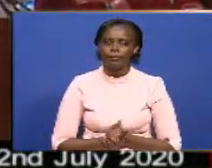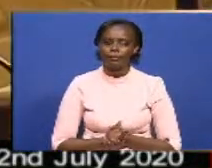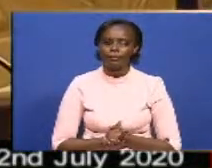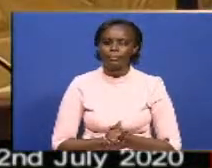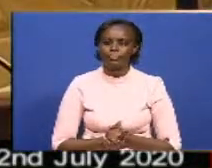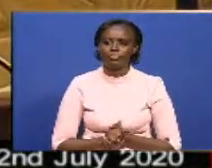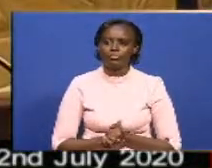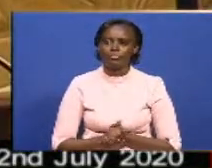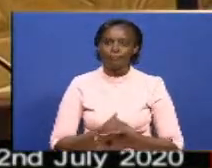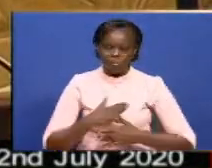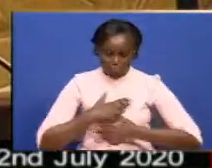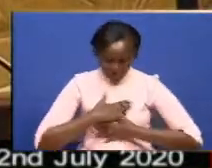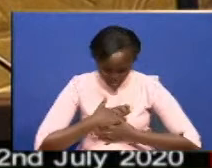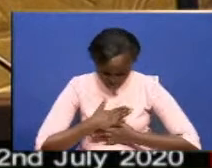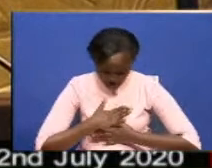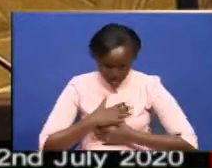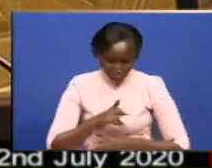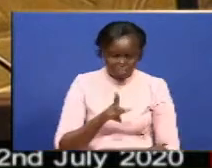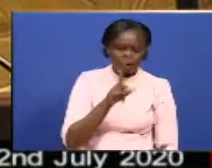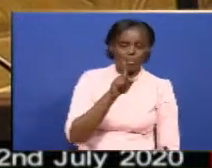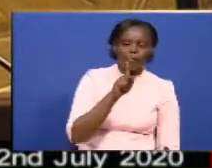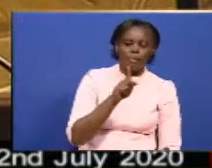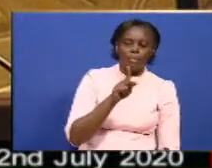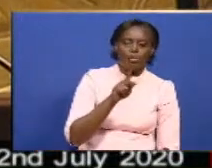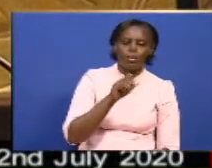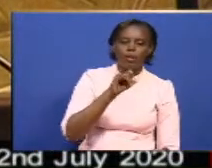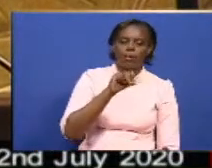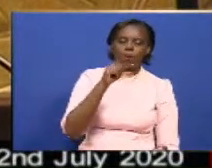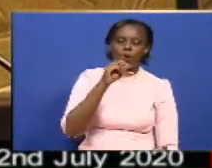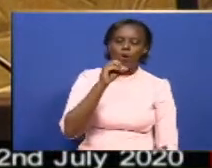The Honorable Kingola Macau, member for Mavoko.